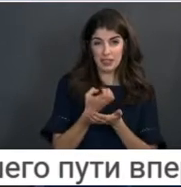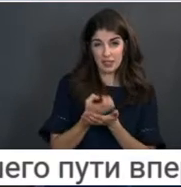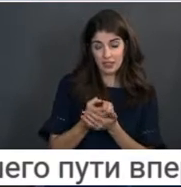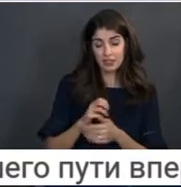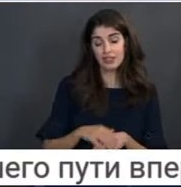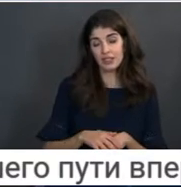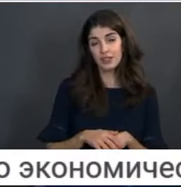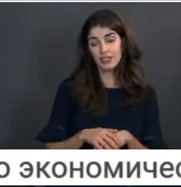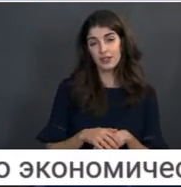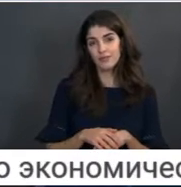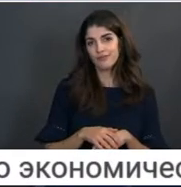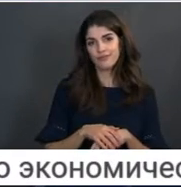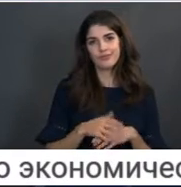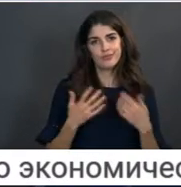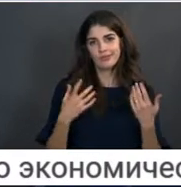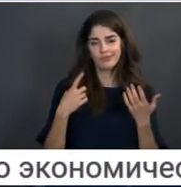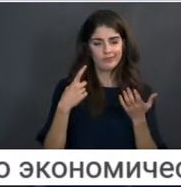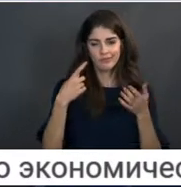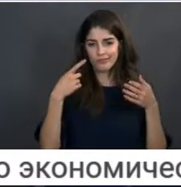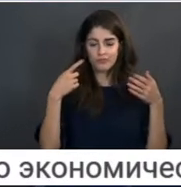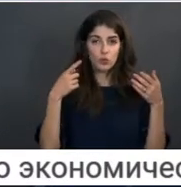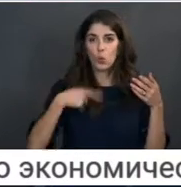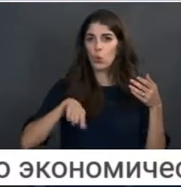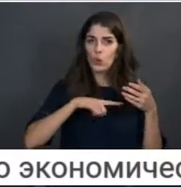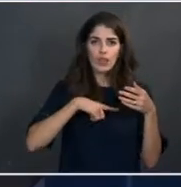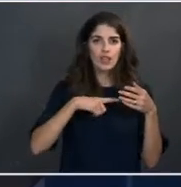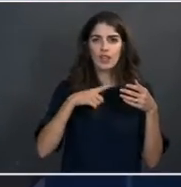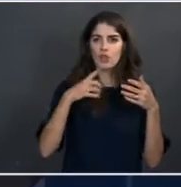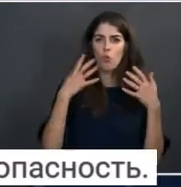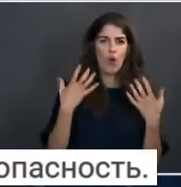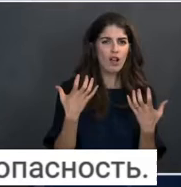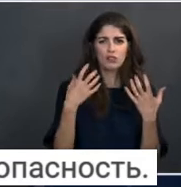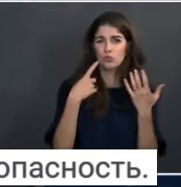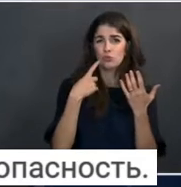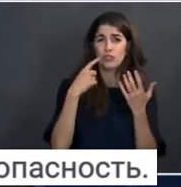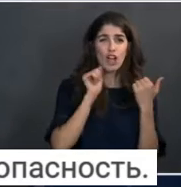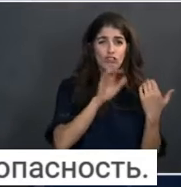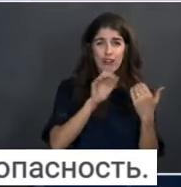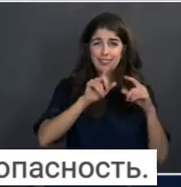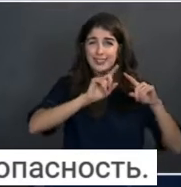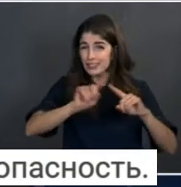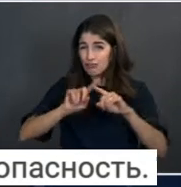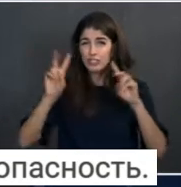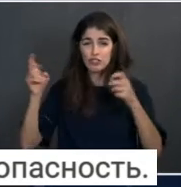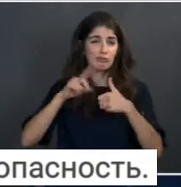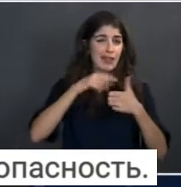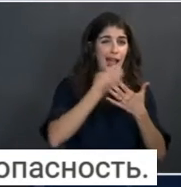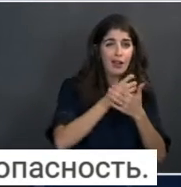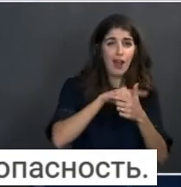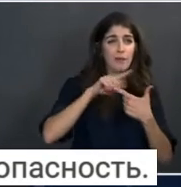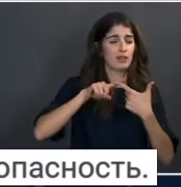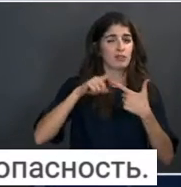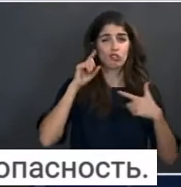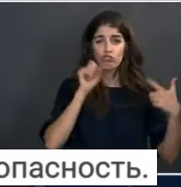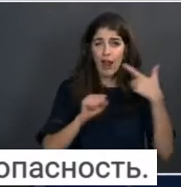the best path forward to address a range of issues, not just economic, but strategic and also